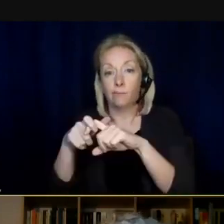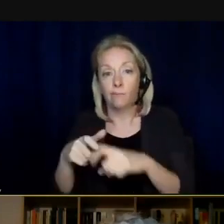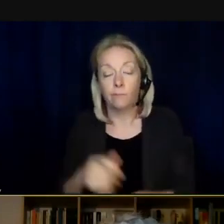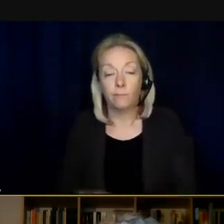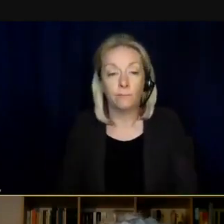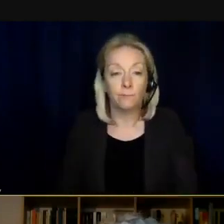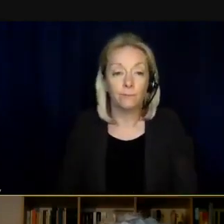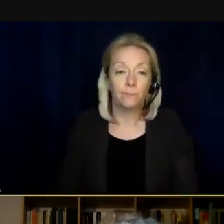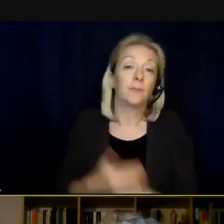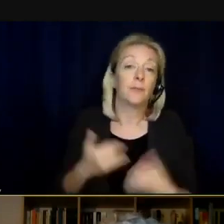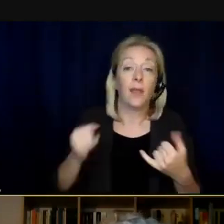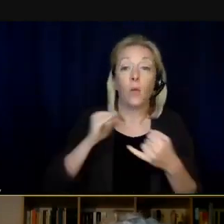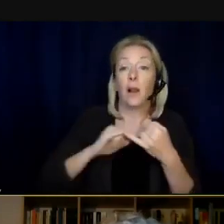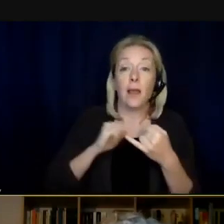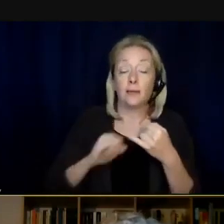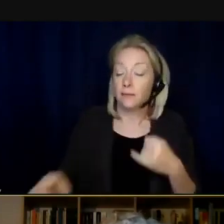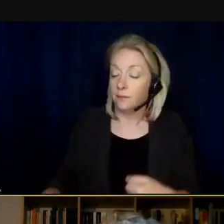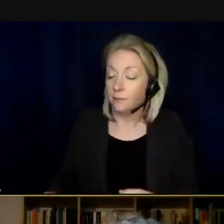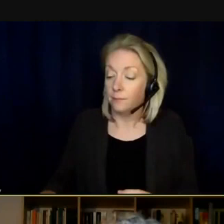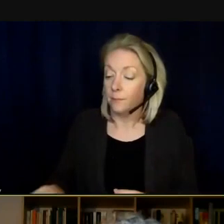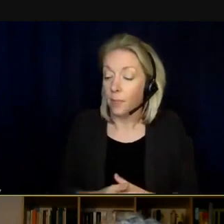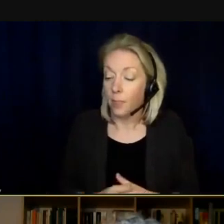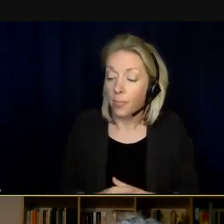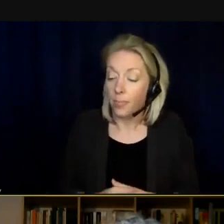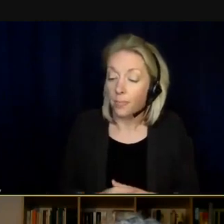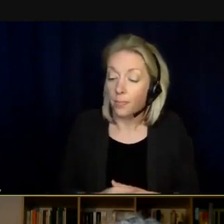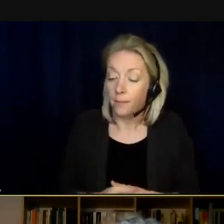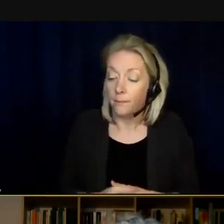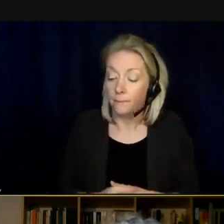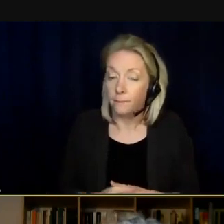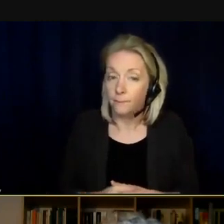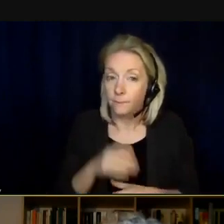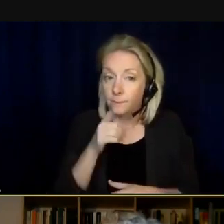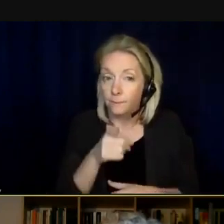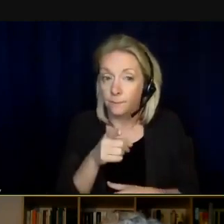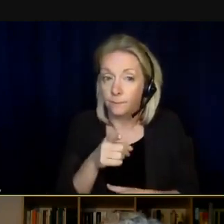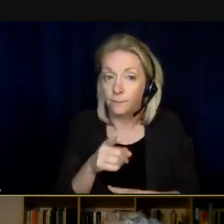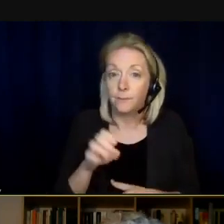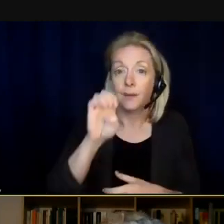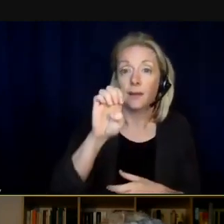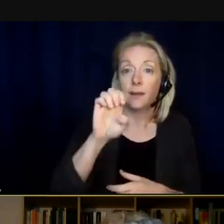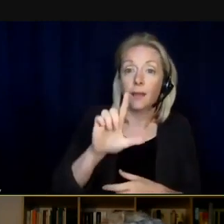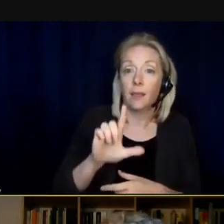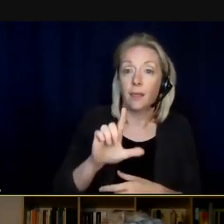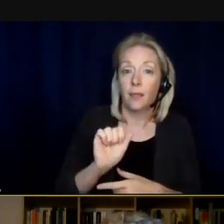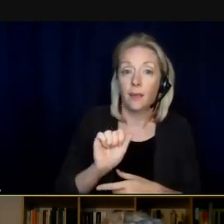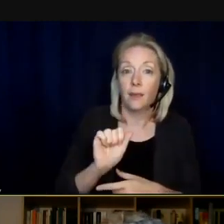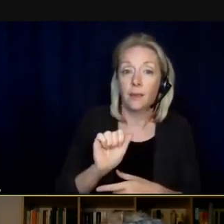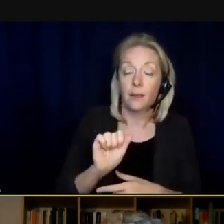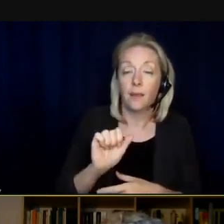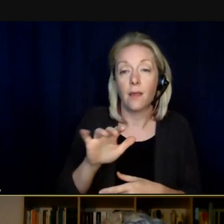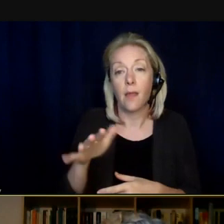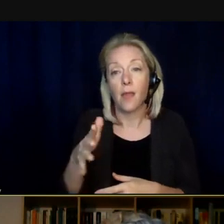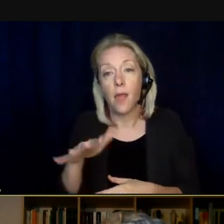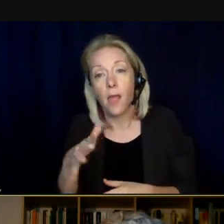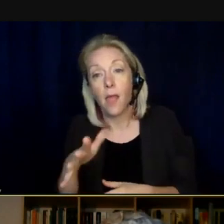And the last one over here is about Ella, the somewhat true story of a